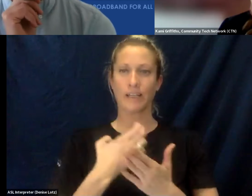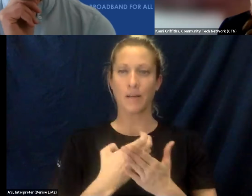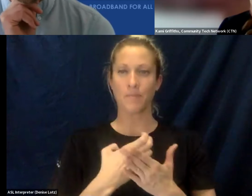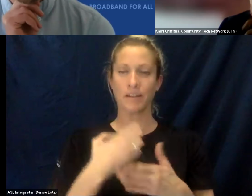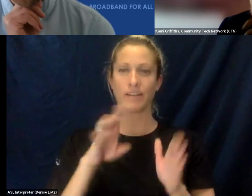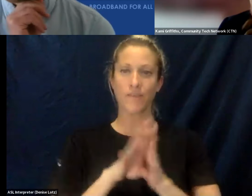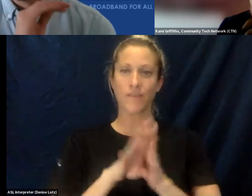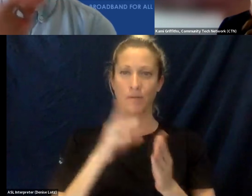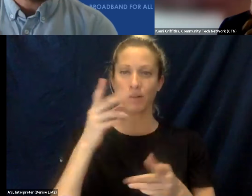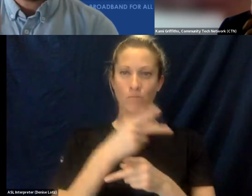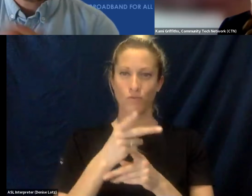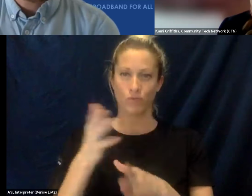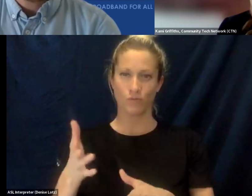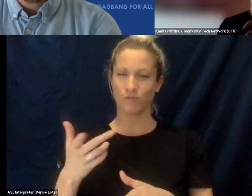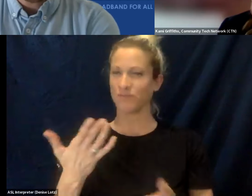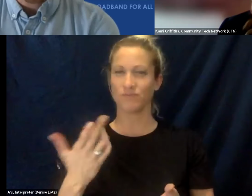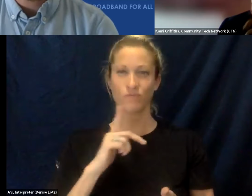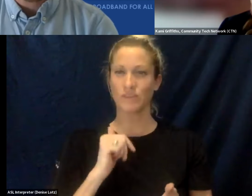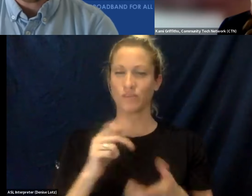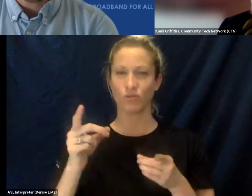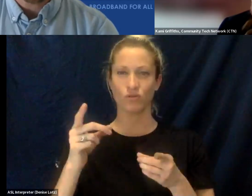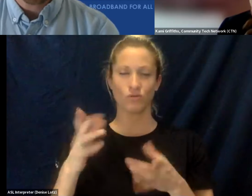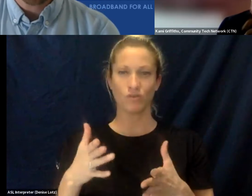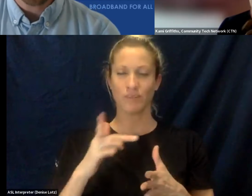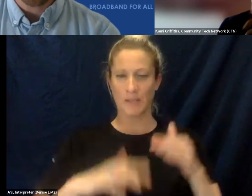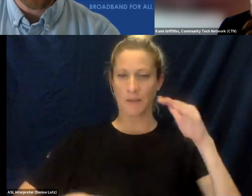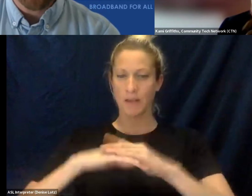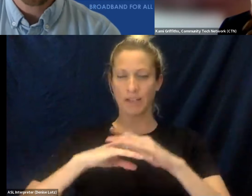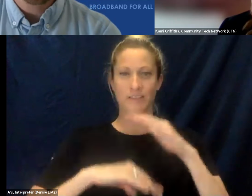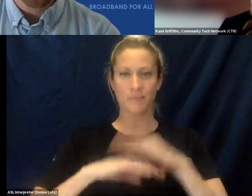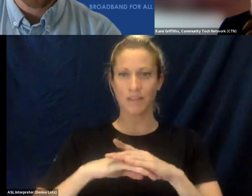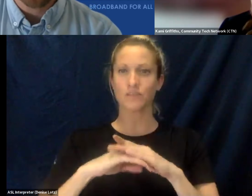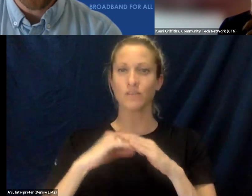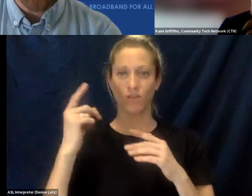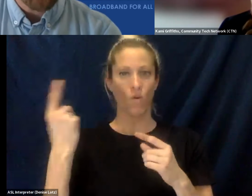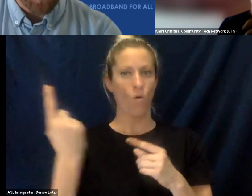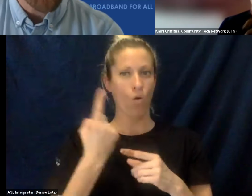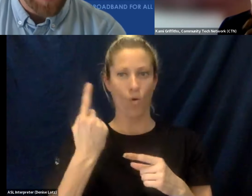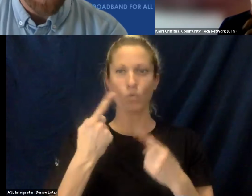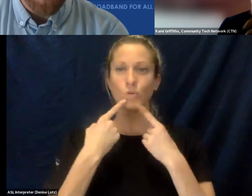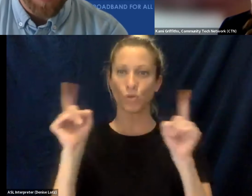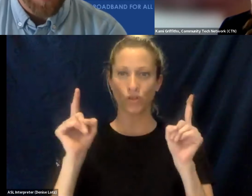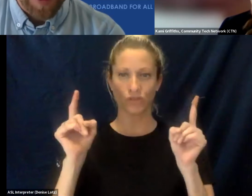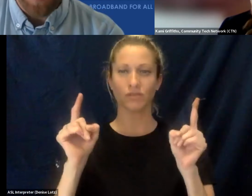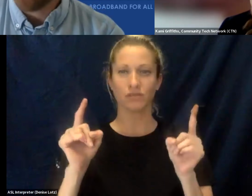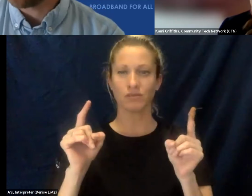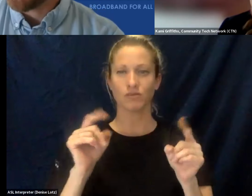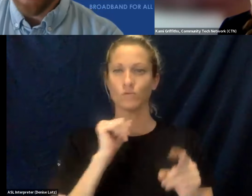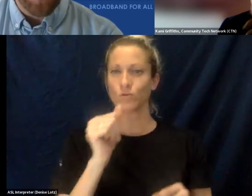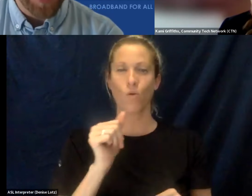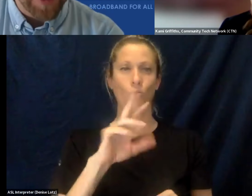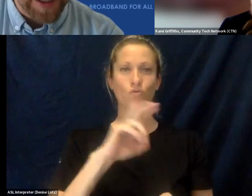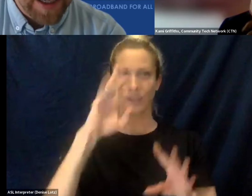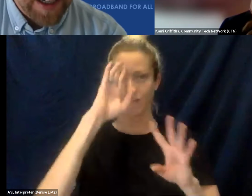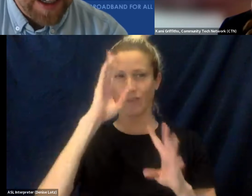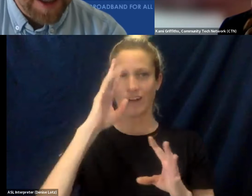director in a rural county, and capacity, that is all we do, and it works. And don't reinvent the wheel. So I love that, and thank